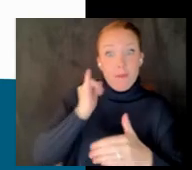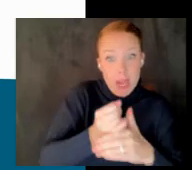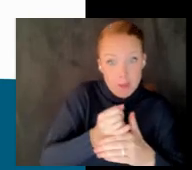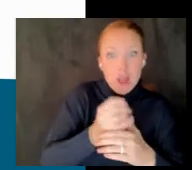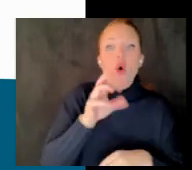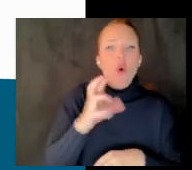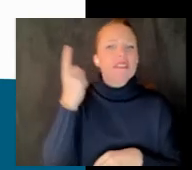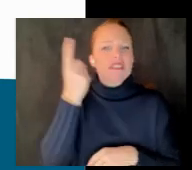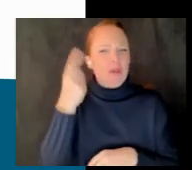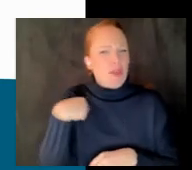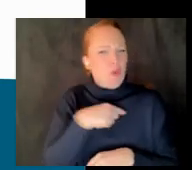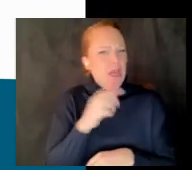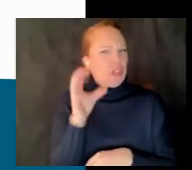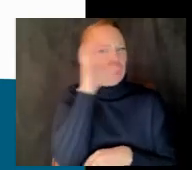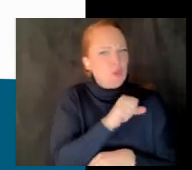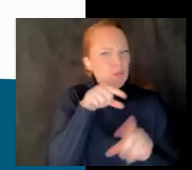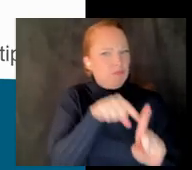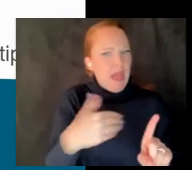having such an impairment.